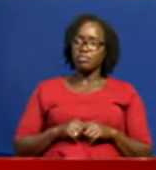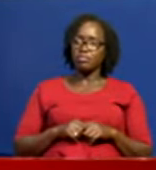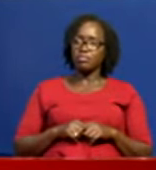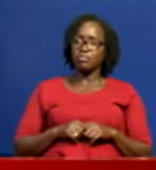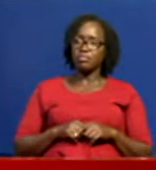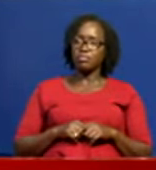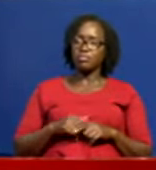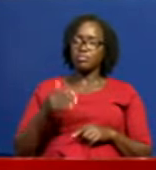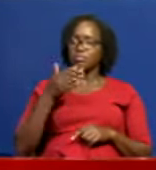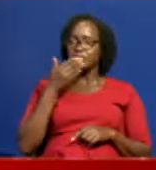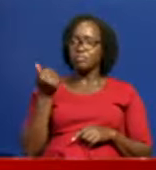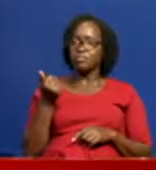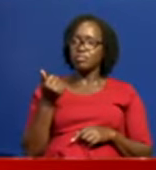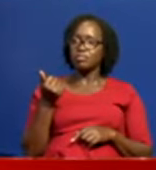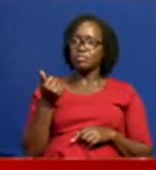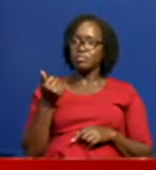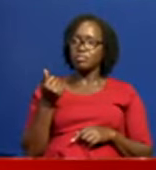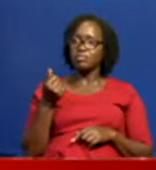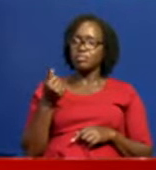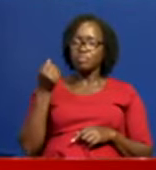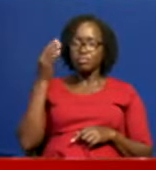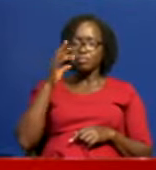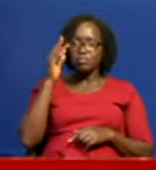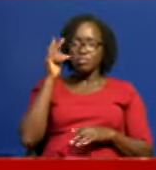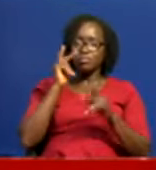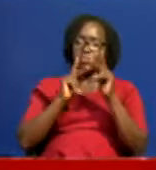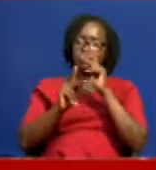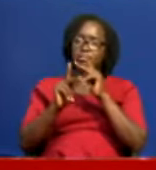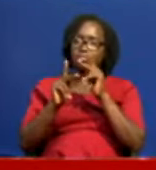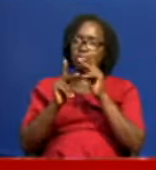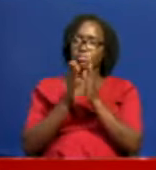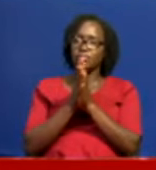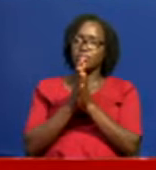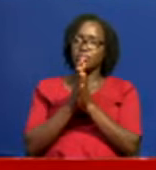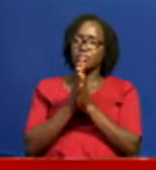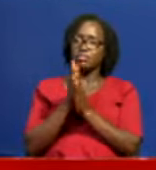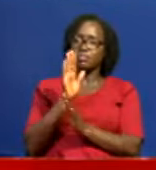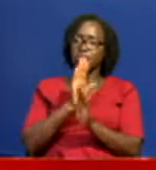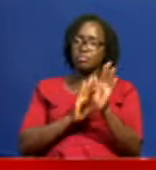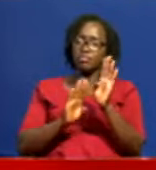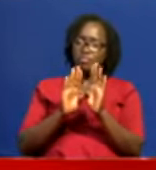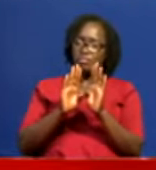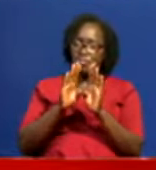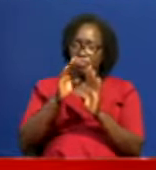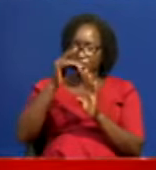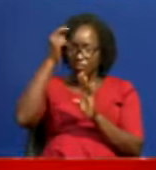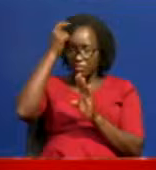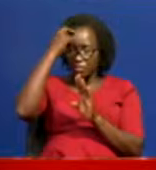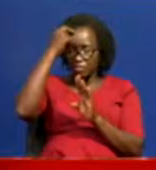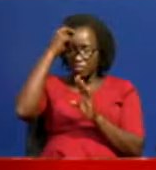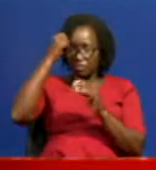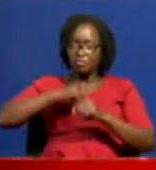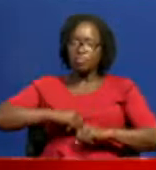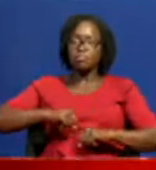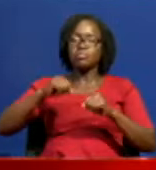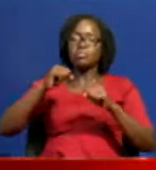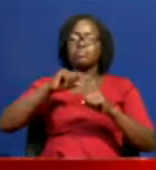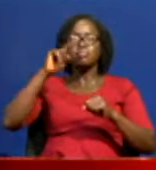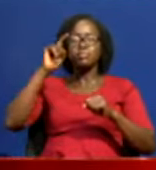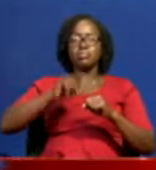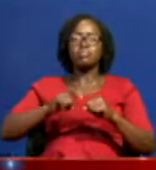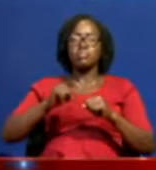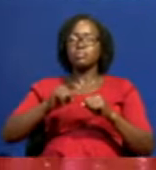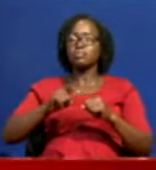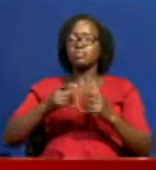the very best of our professional and moral and intellectual capabilities must be